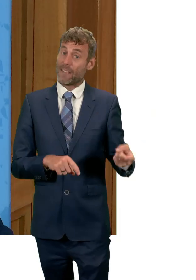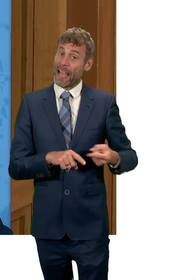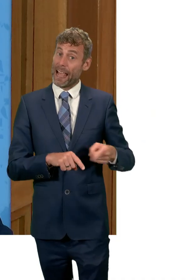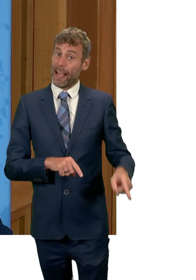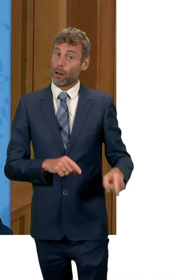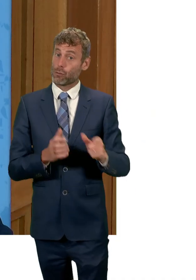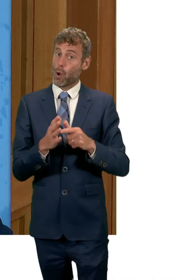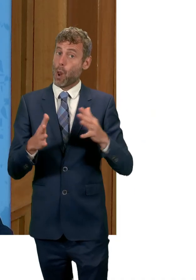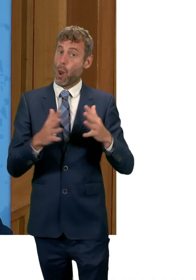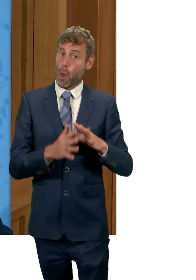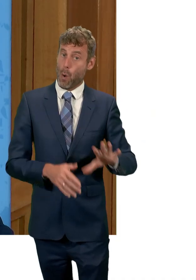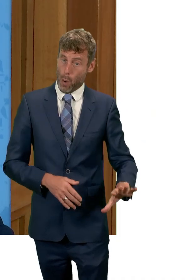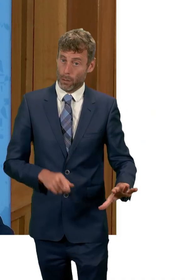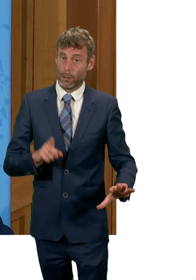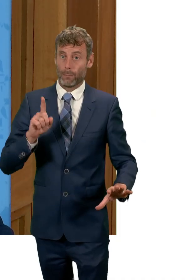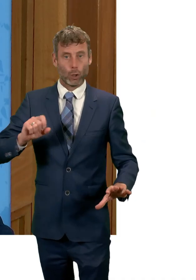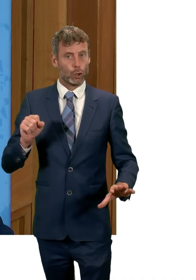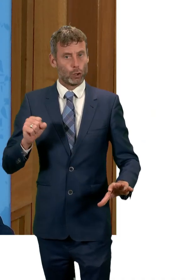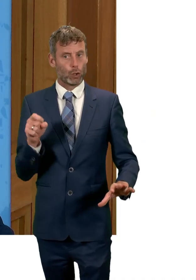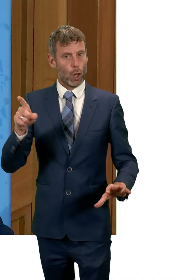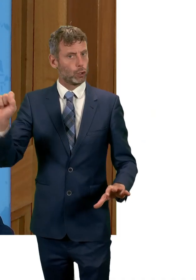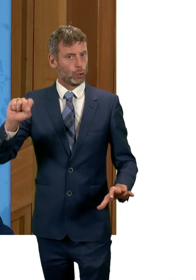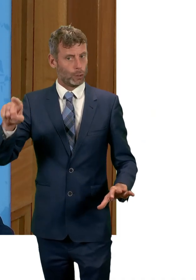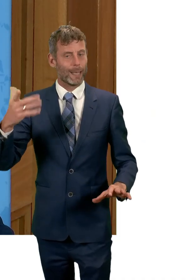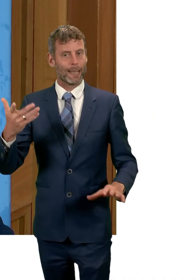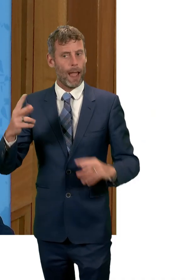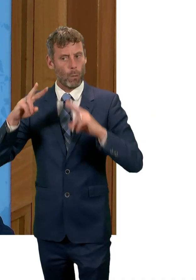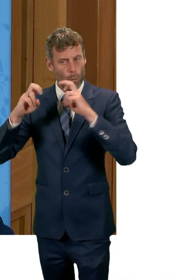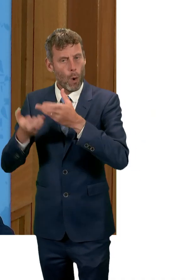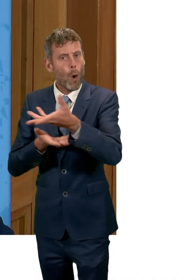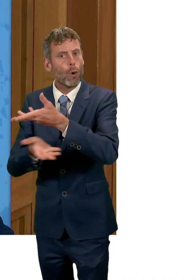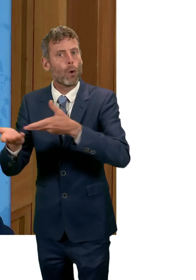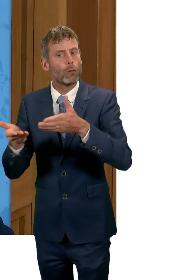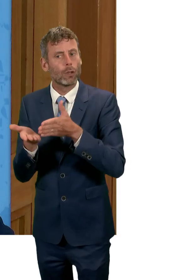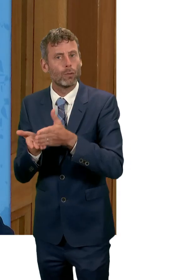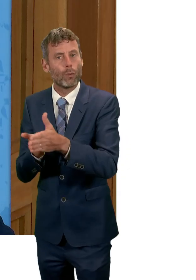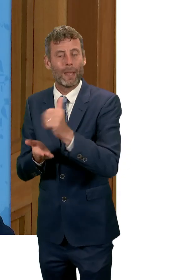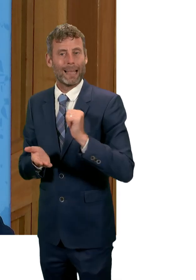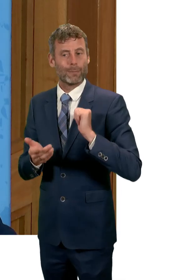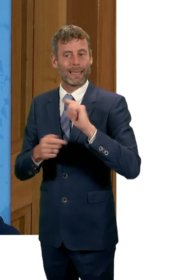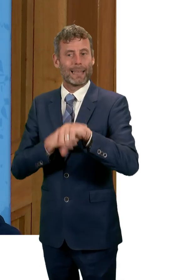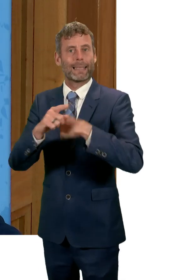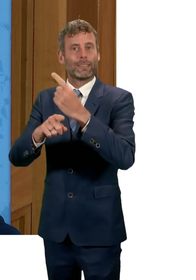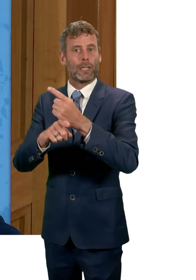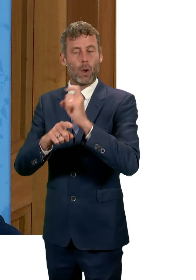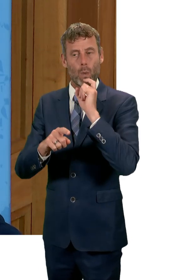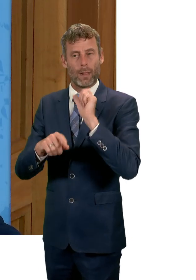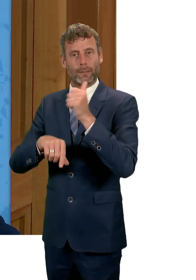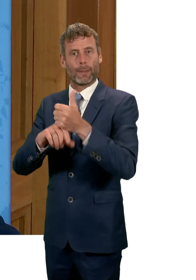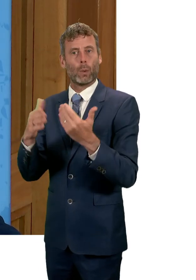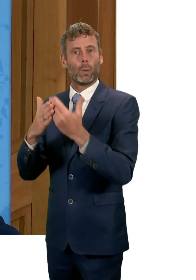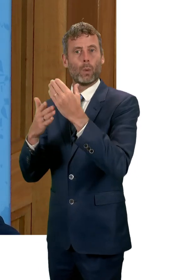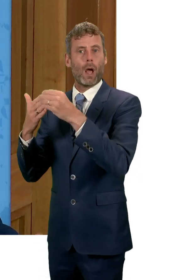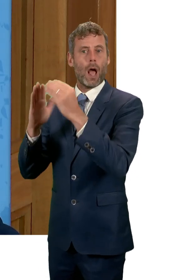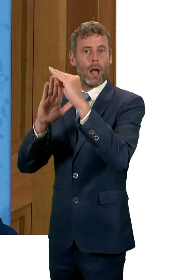There's a consultation underway, and we expect those guidelines to be launched next year. So what we've reported today through